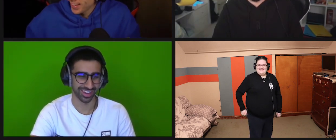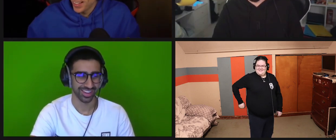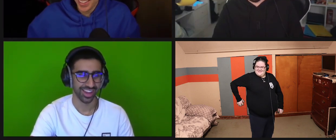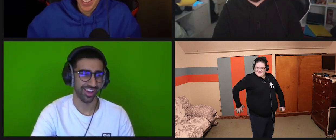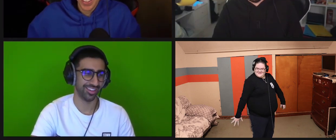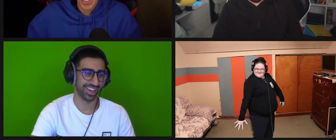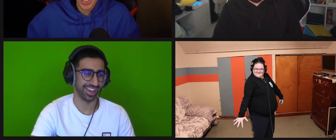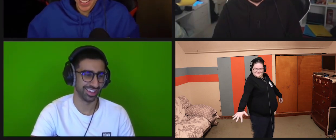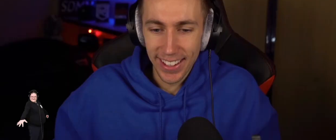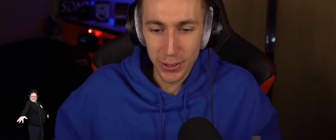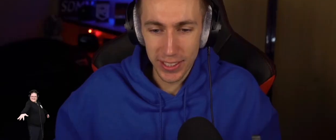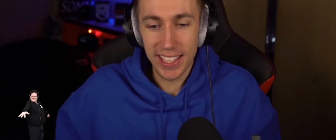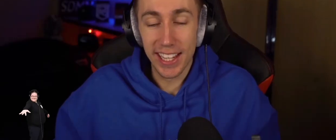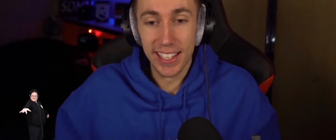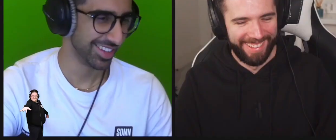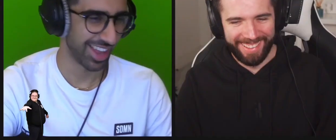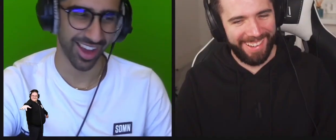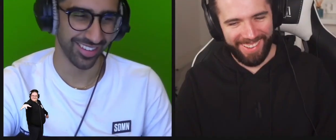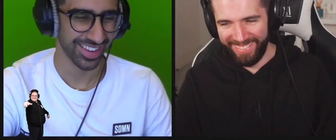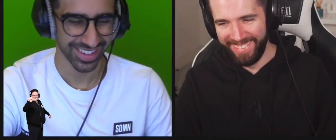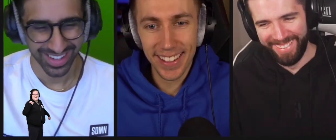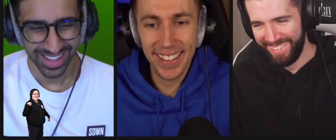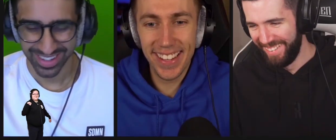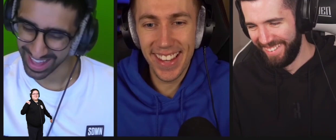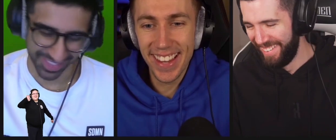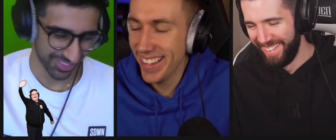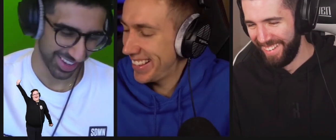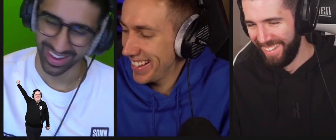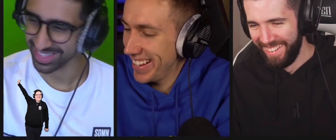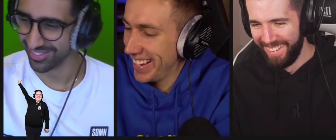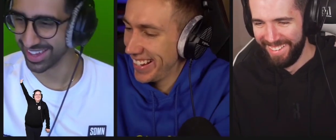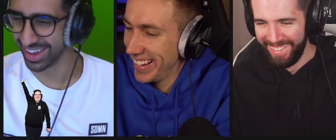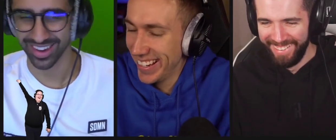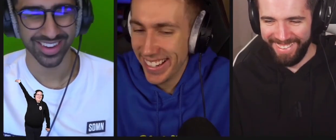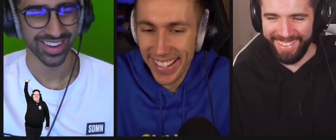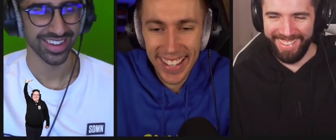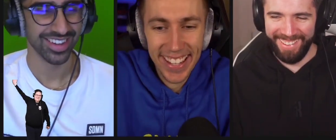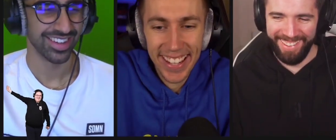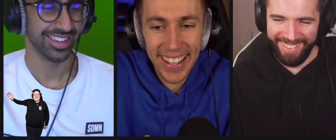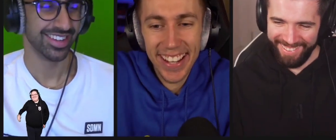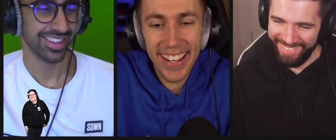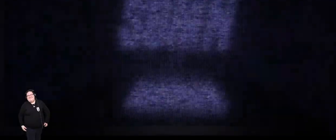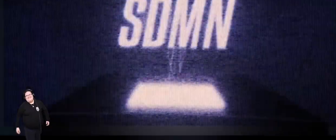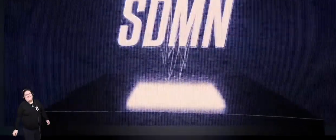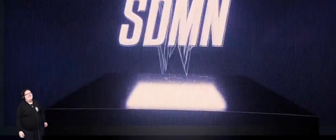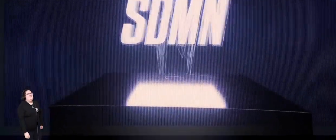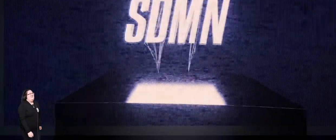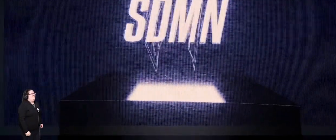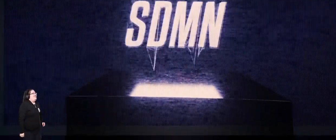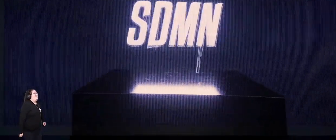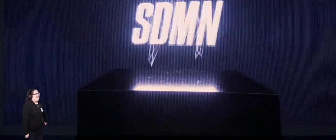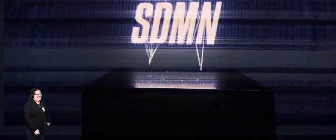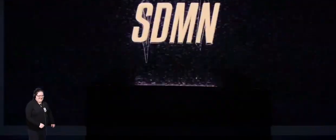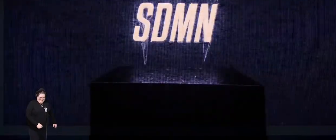sounds weird. Okay. You want to see? No. Yes. End the video. I do. I want to see.